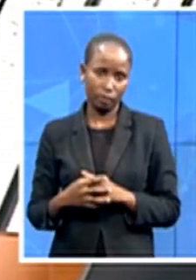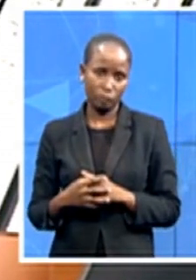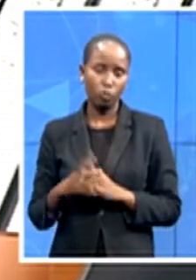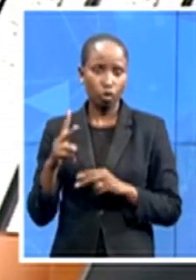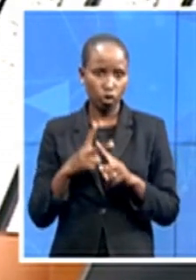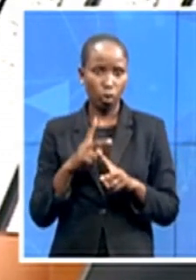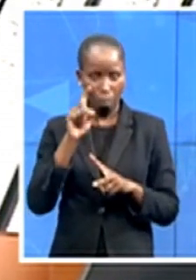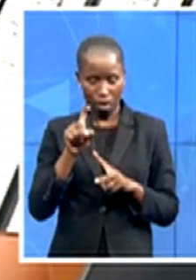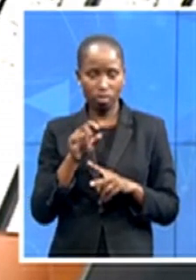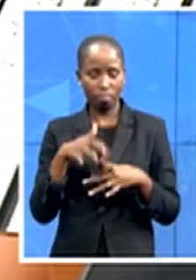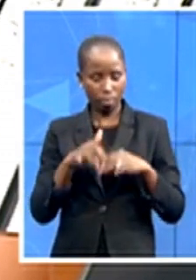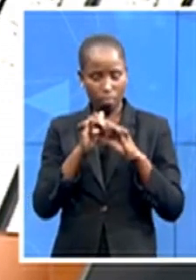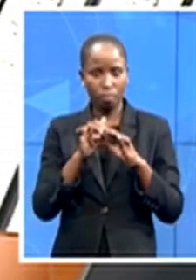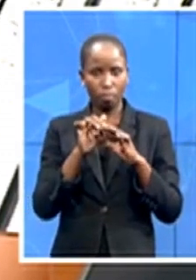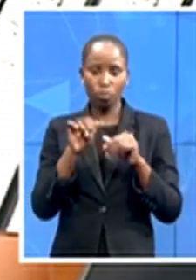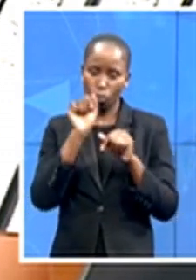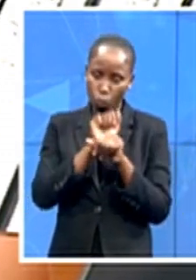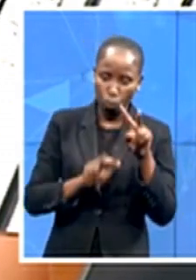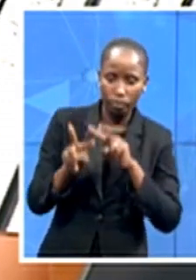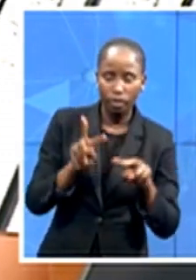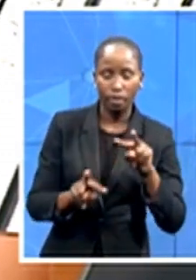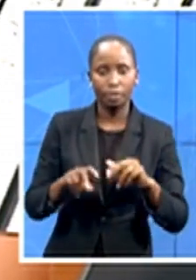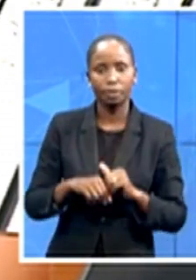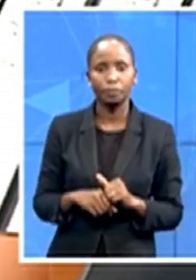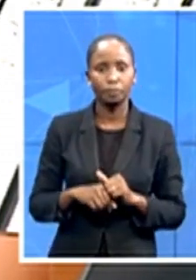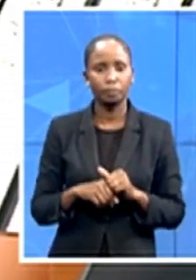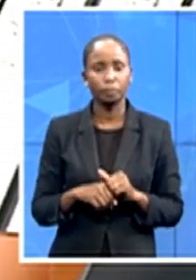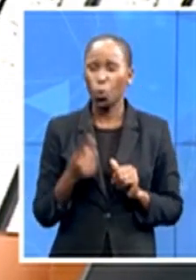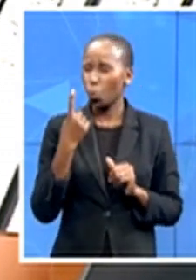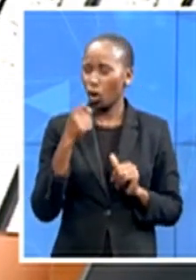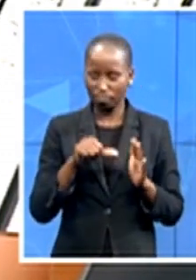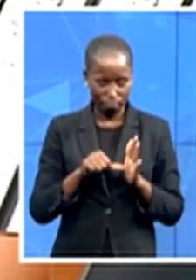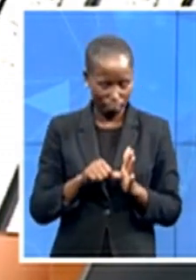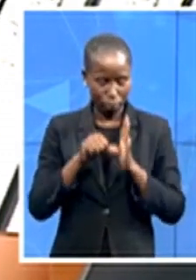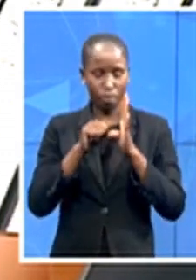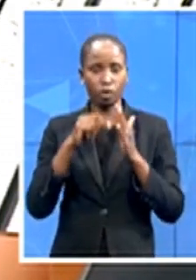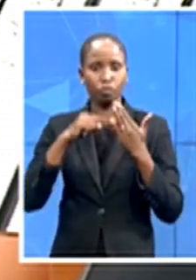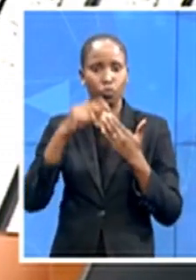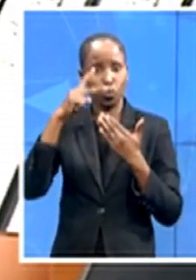One of the critical projects currently underway to strengthen the state